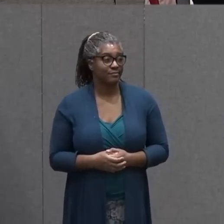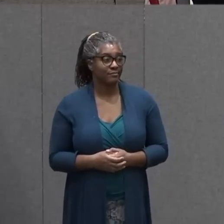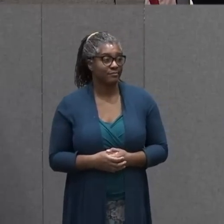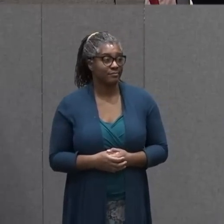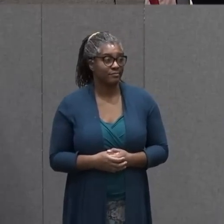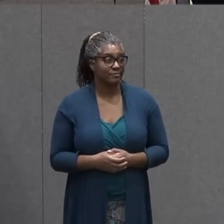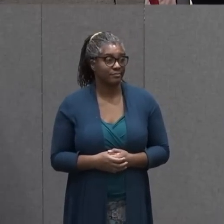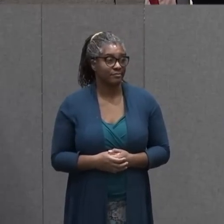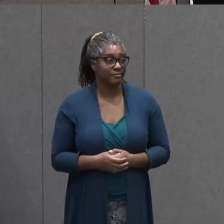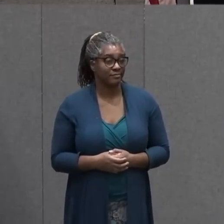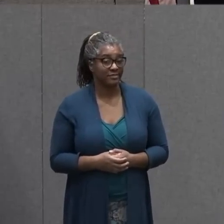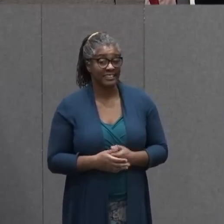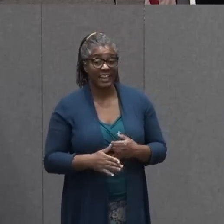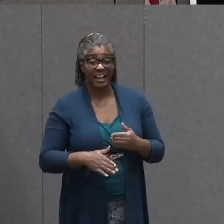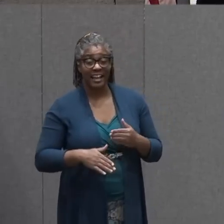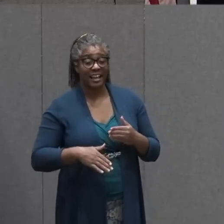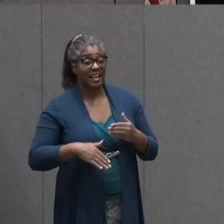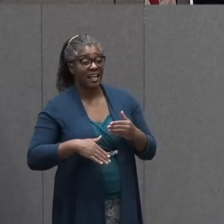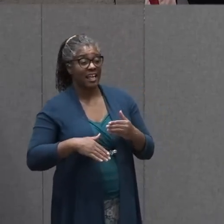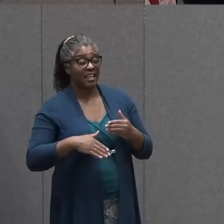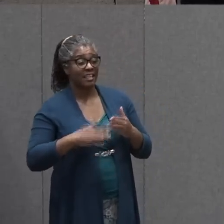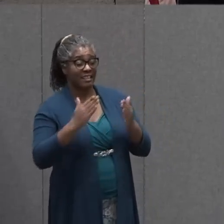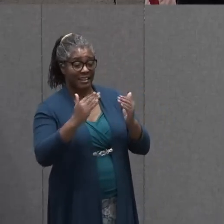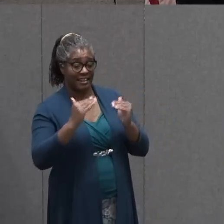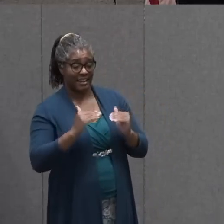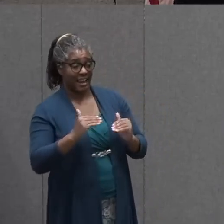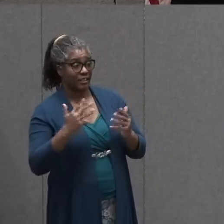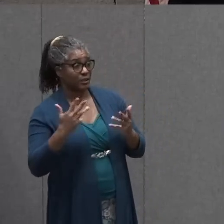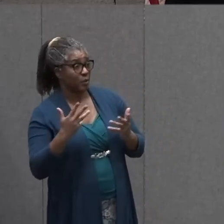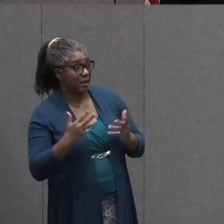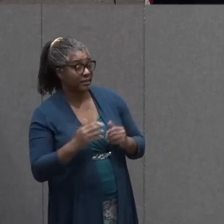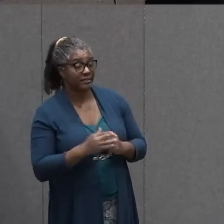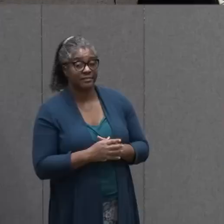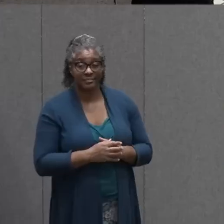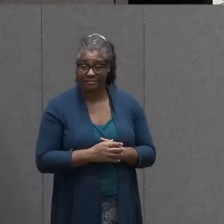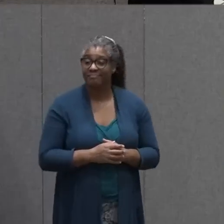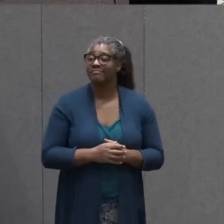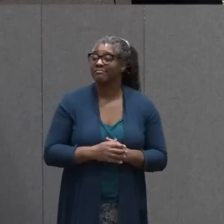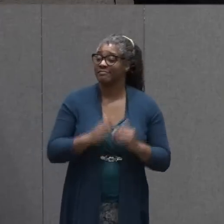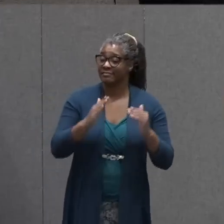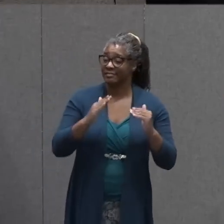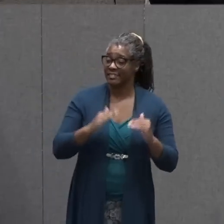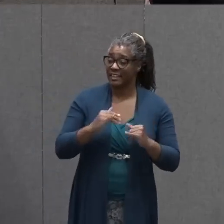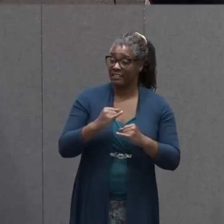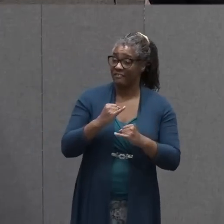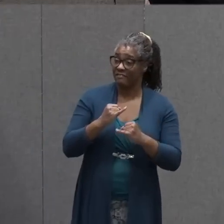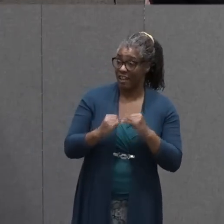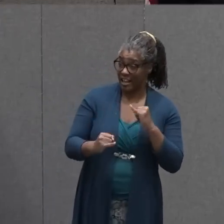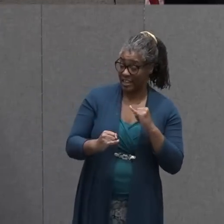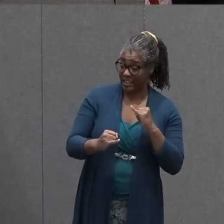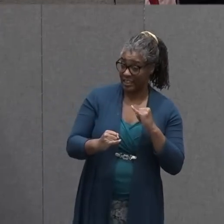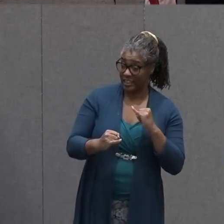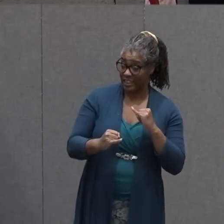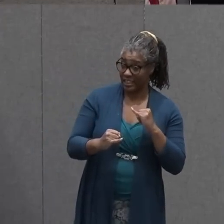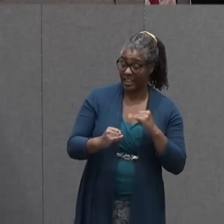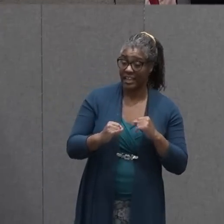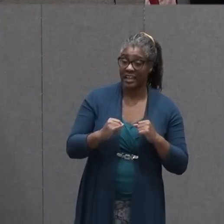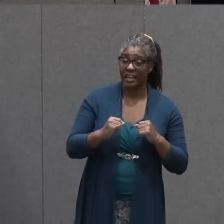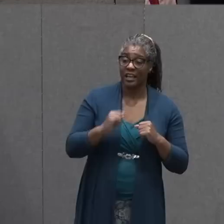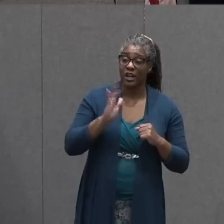Okay, and what is next? And after next, we mix? finally, we are going to drop by the spoonfuls onto a